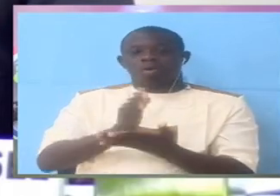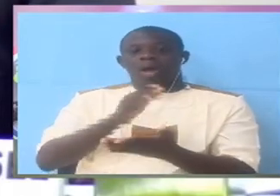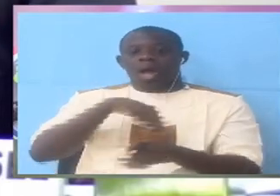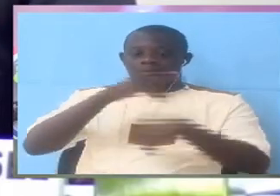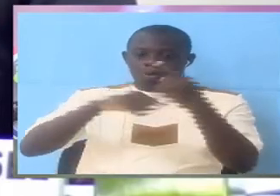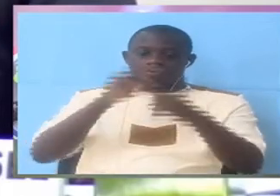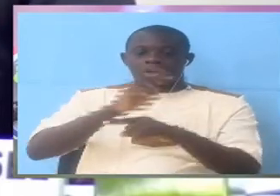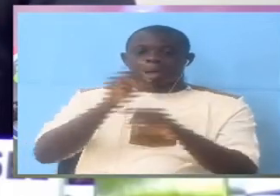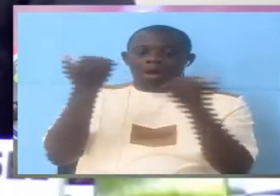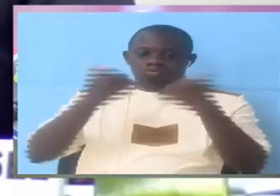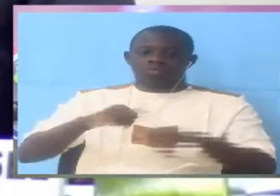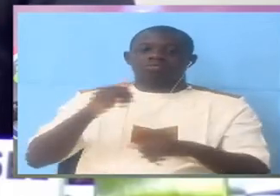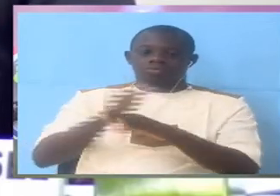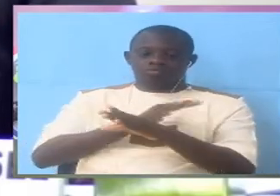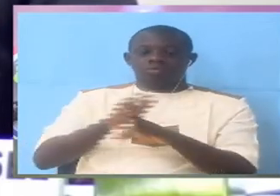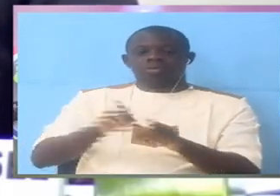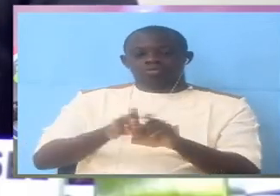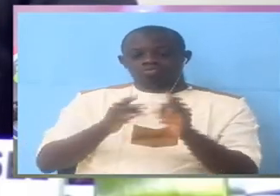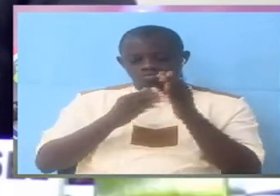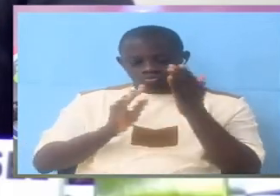Appear very credible.